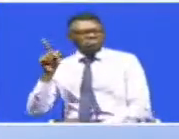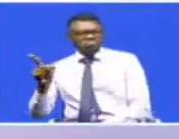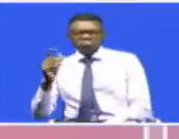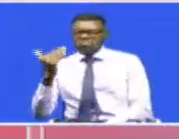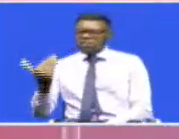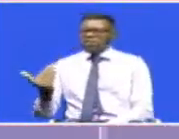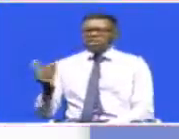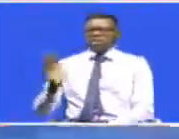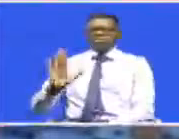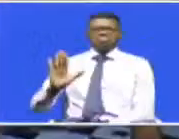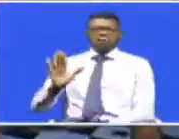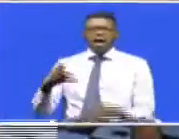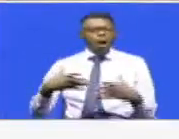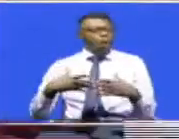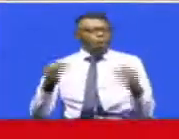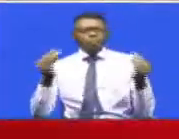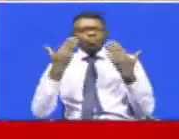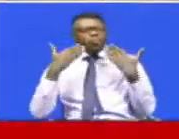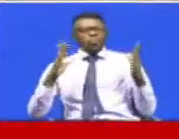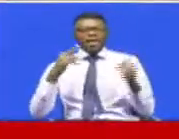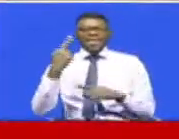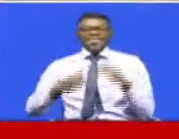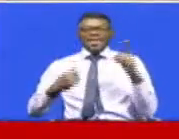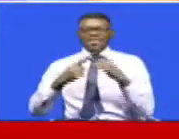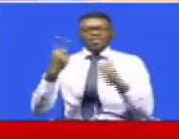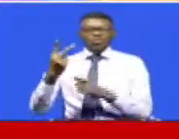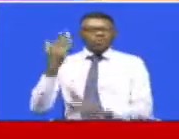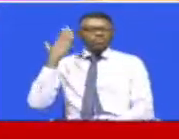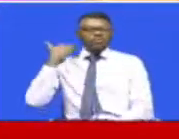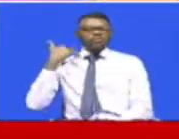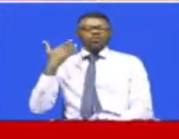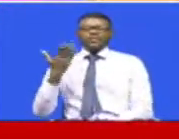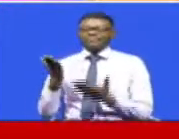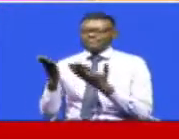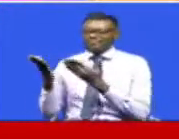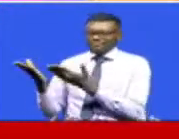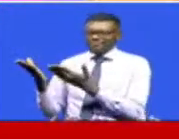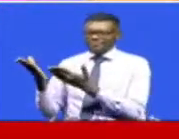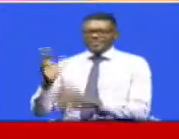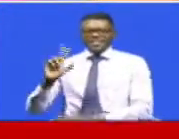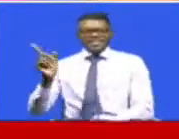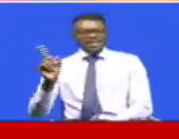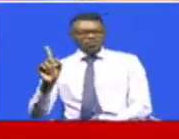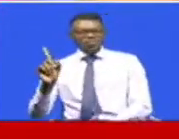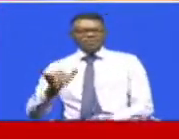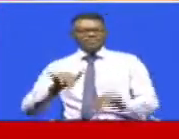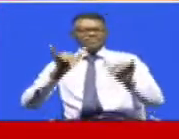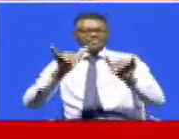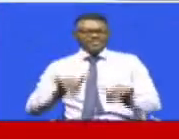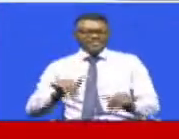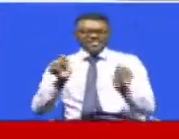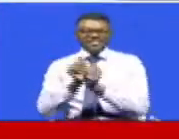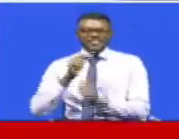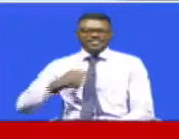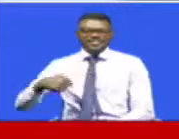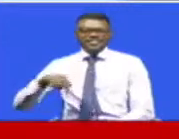only child went missing 2.5 years ago in Kiambu slums here in Nairobi. Do stay with us.